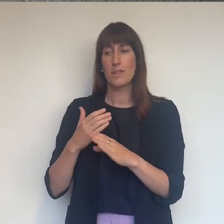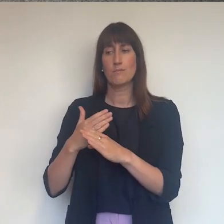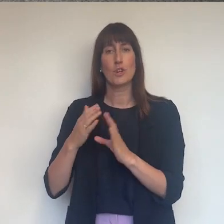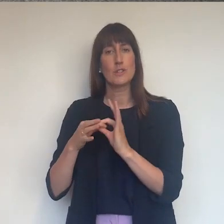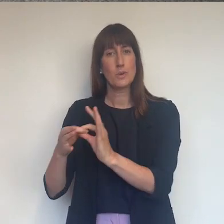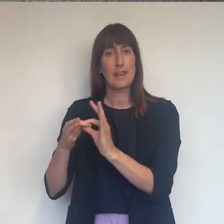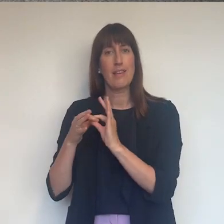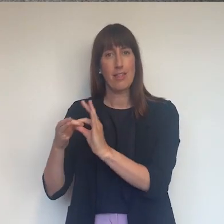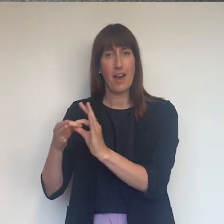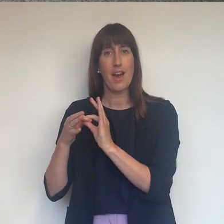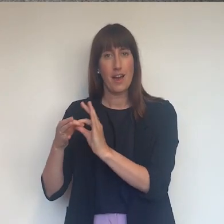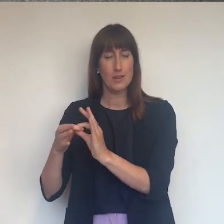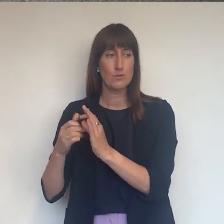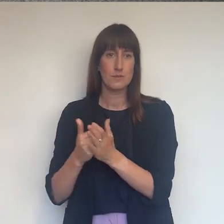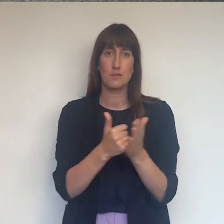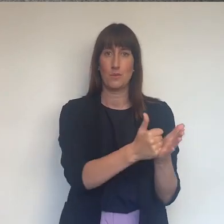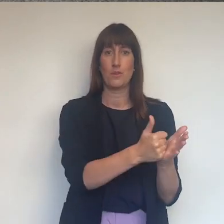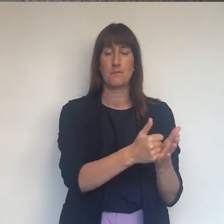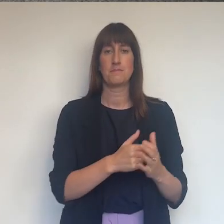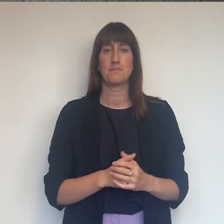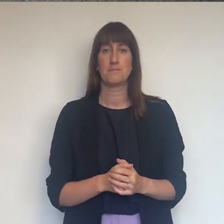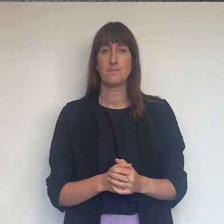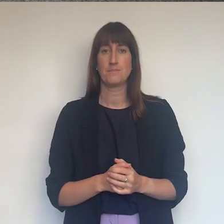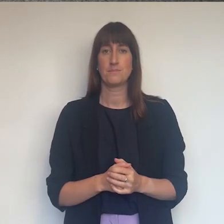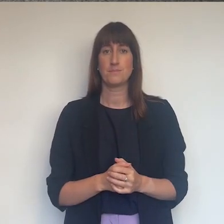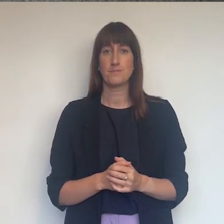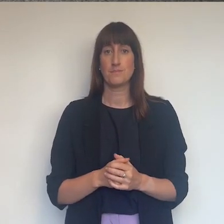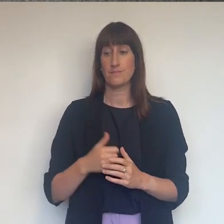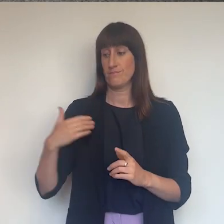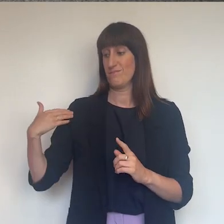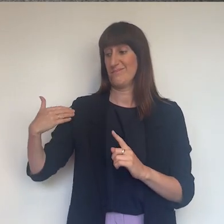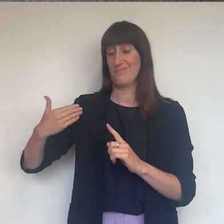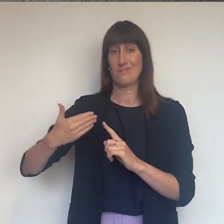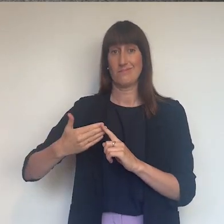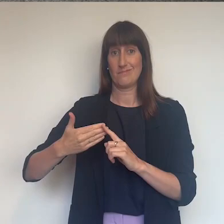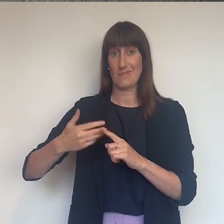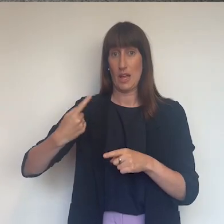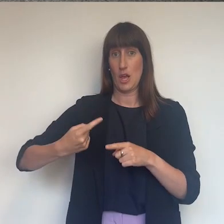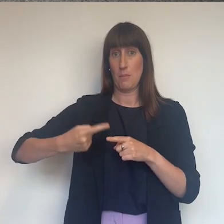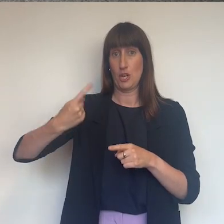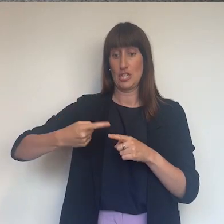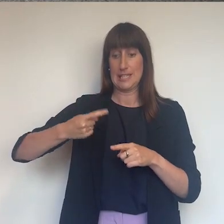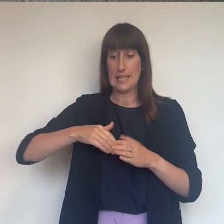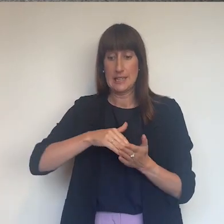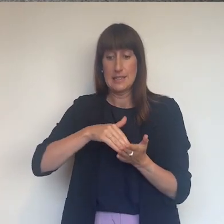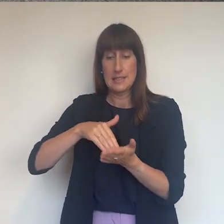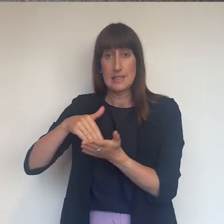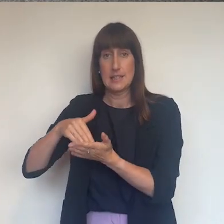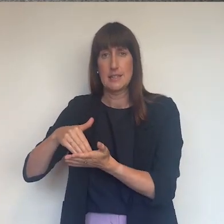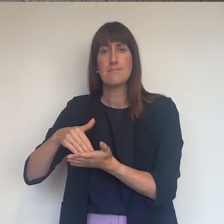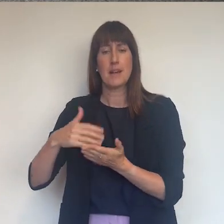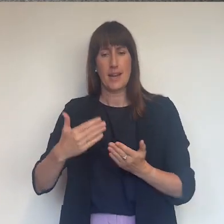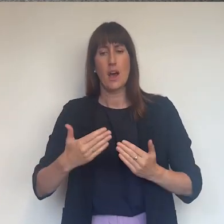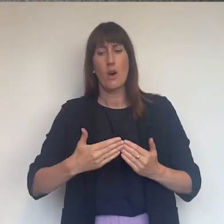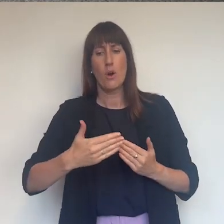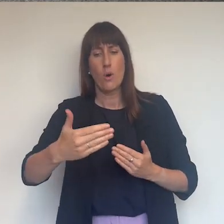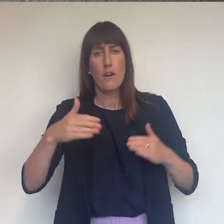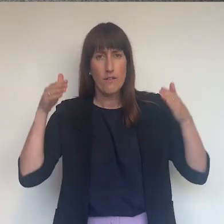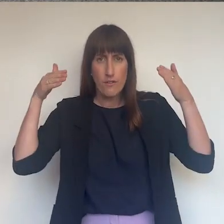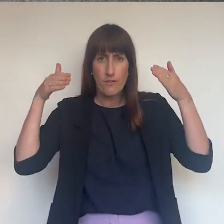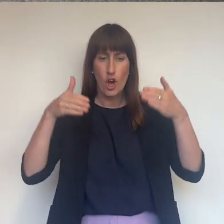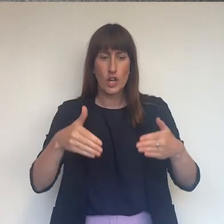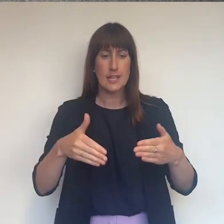others. The situation is now evolving from an immediate response to medium to